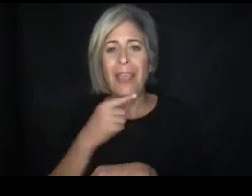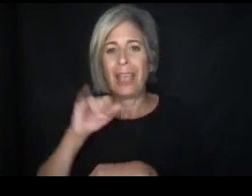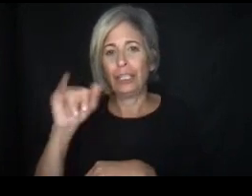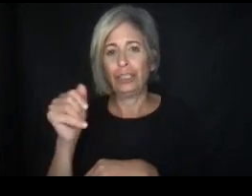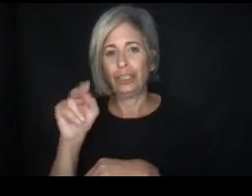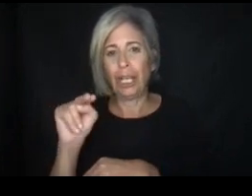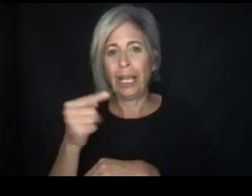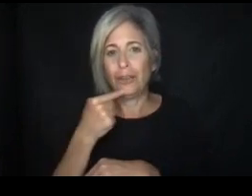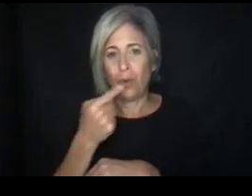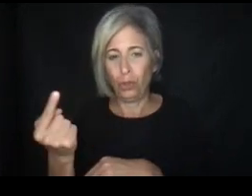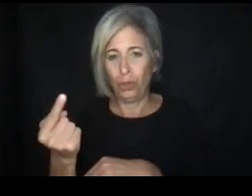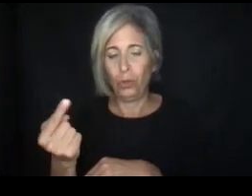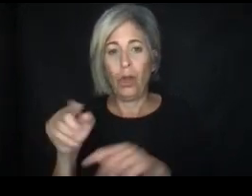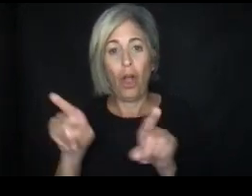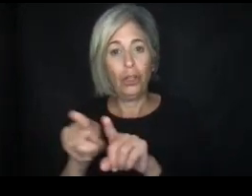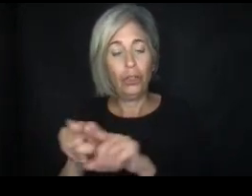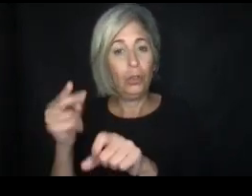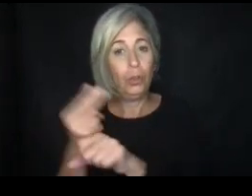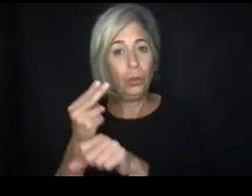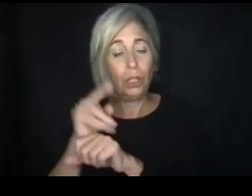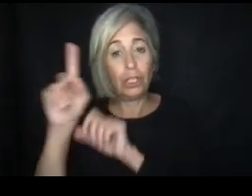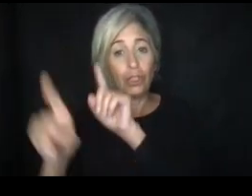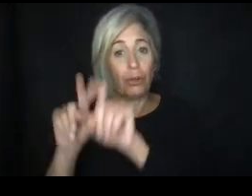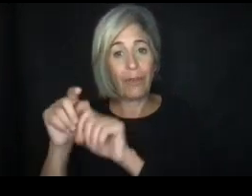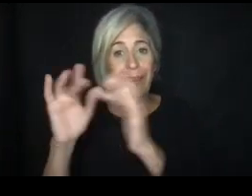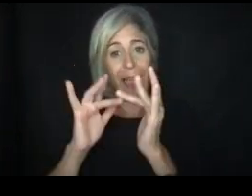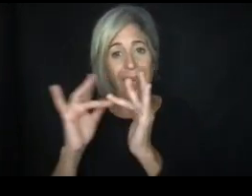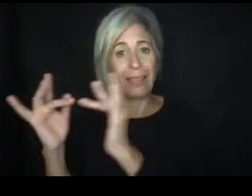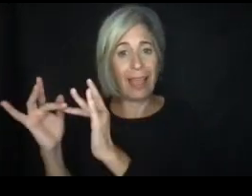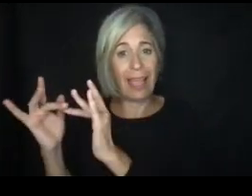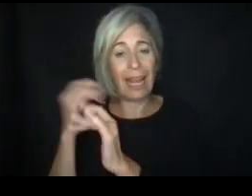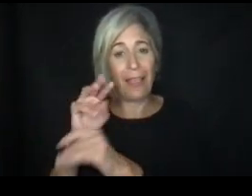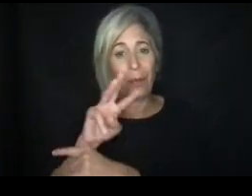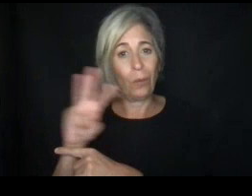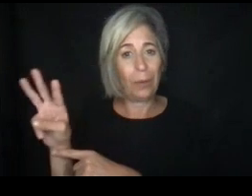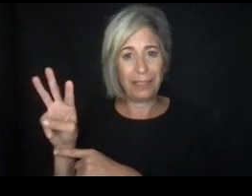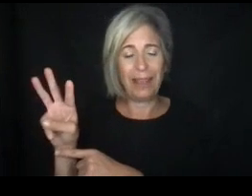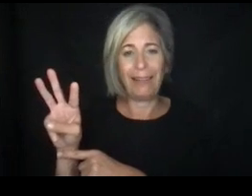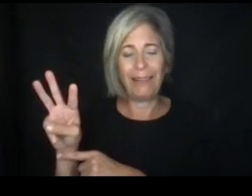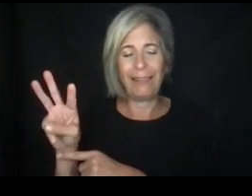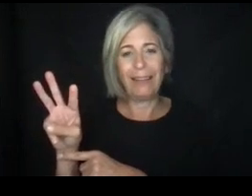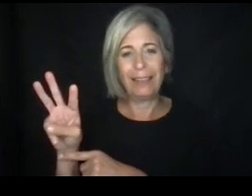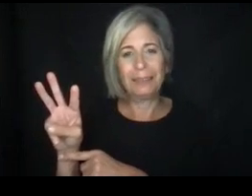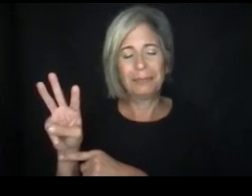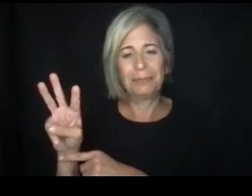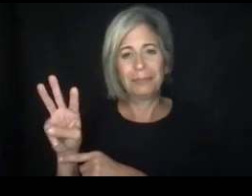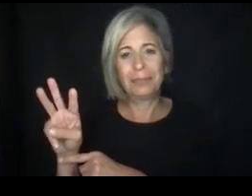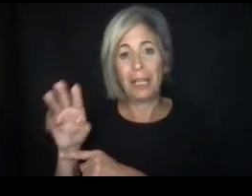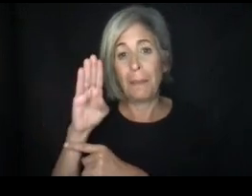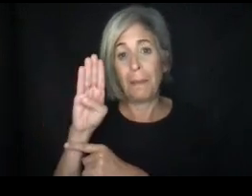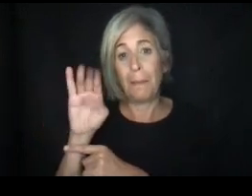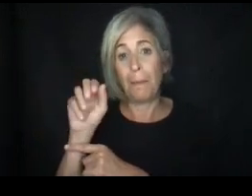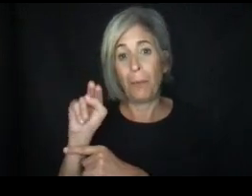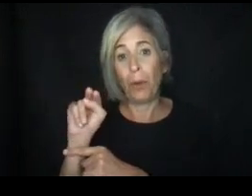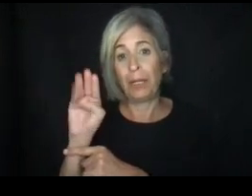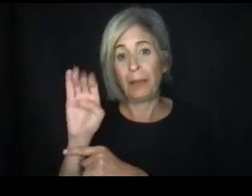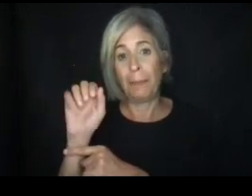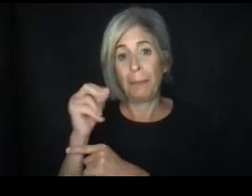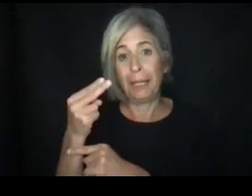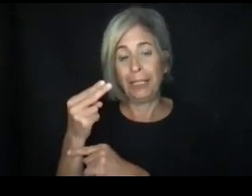gave you. You could also use the survey that's online. If you go on the website, it's under Boynton Beach website. There's